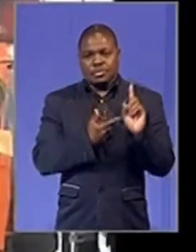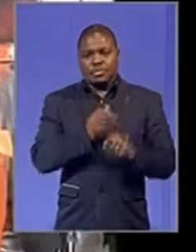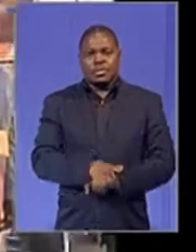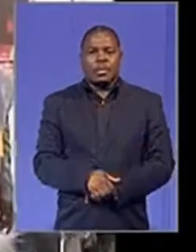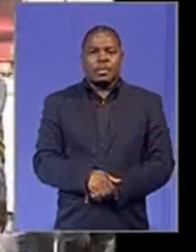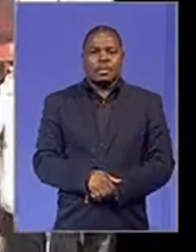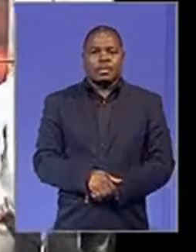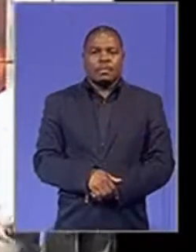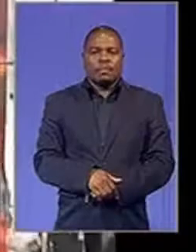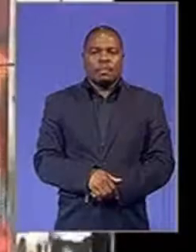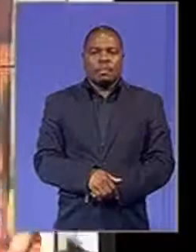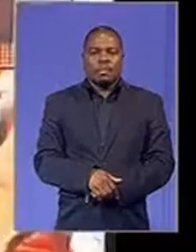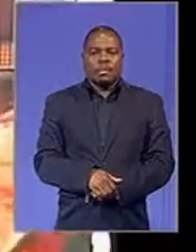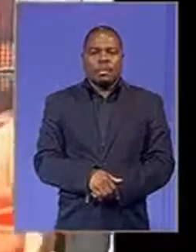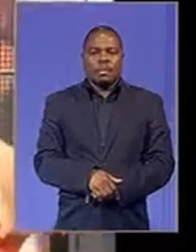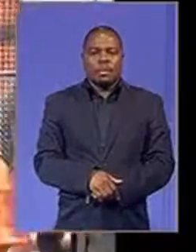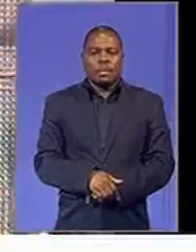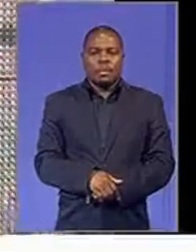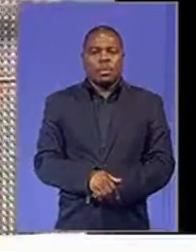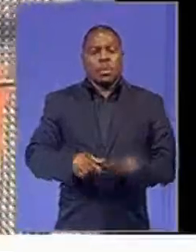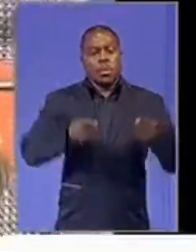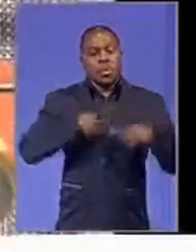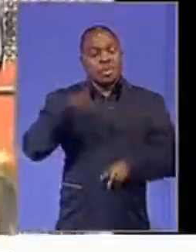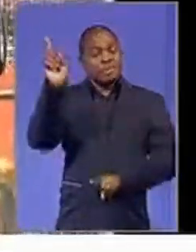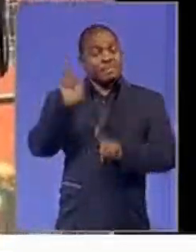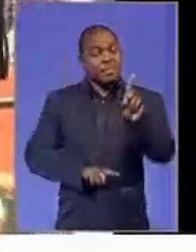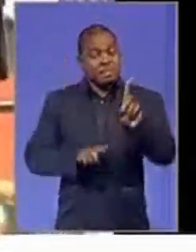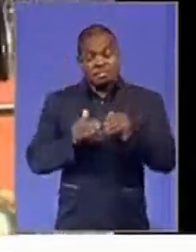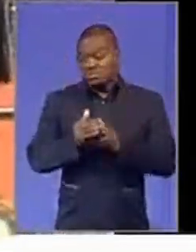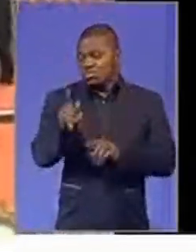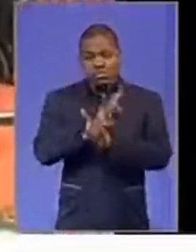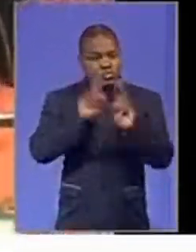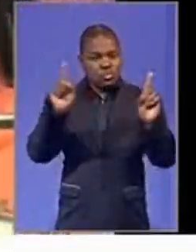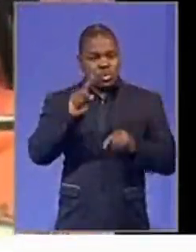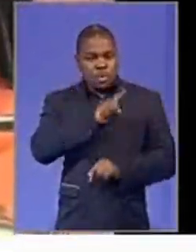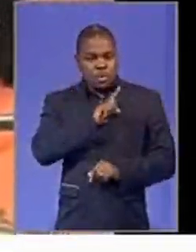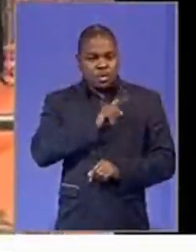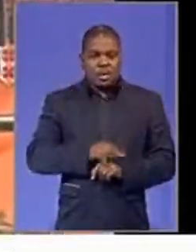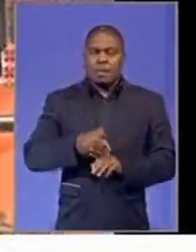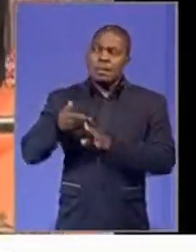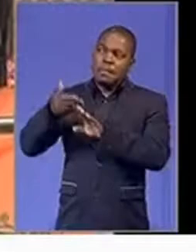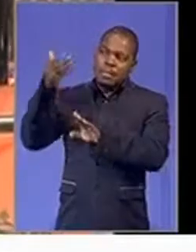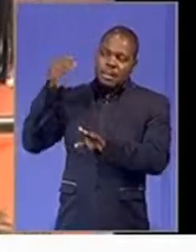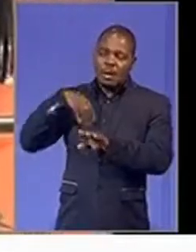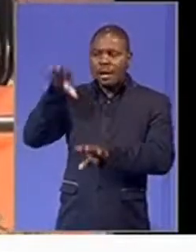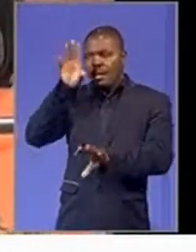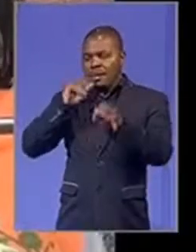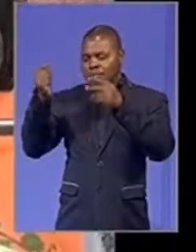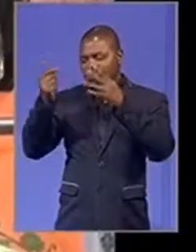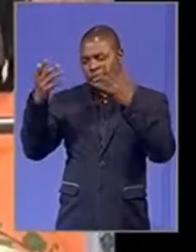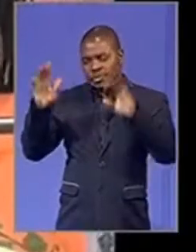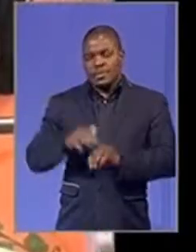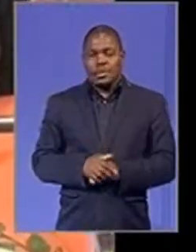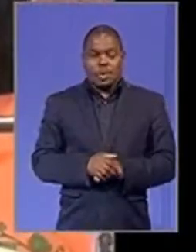We are not going to fail. We are not going to fail because we have learned some lessons. Le ha fela a ne a